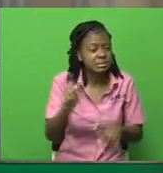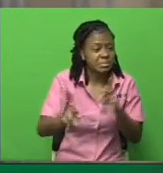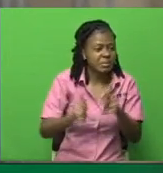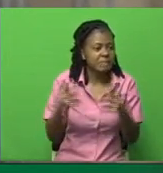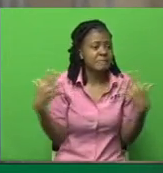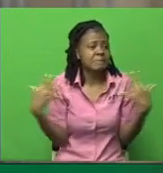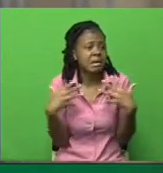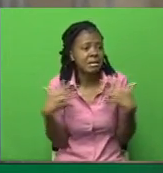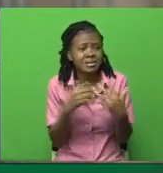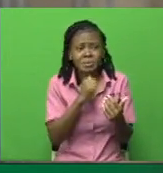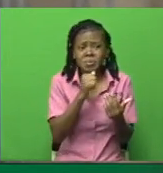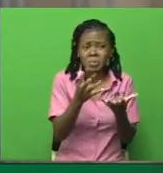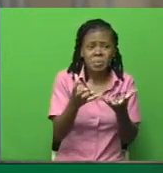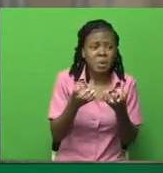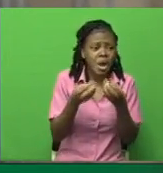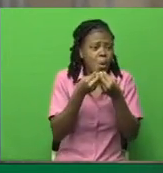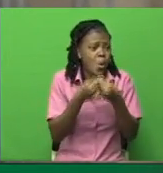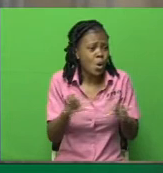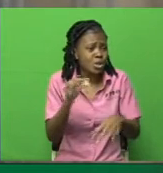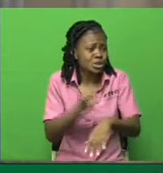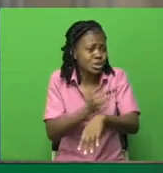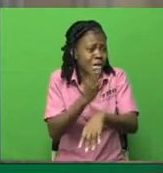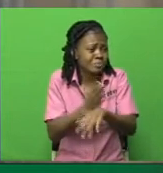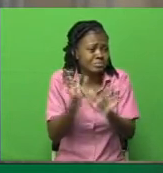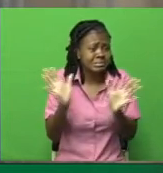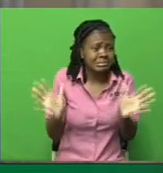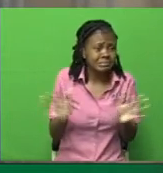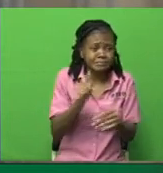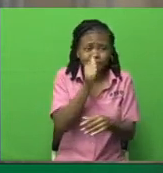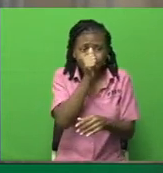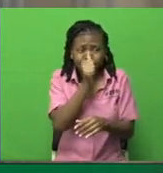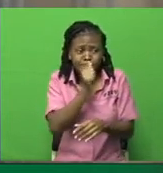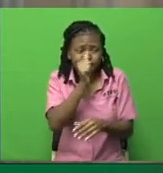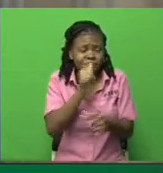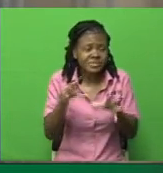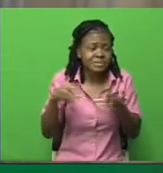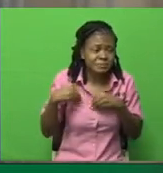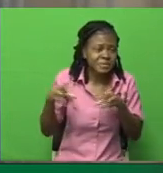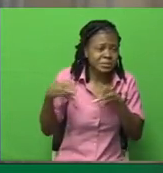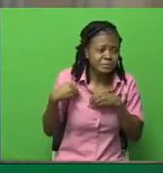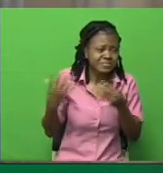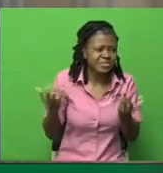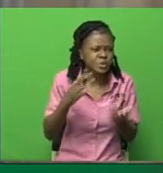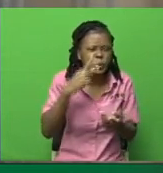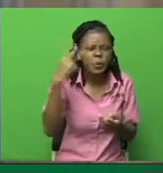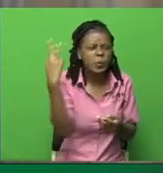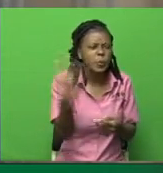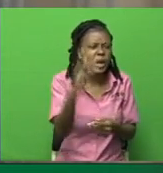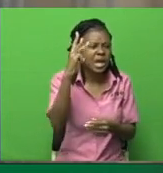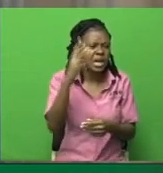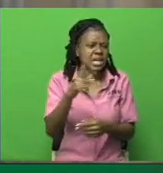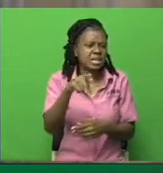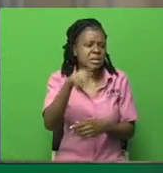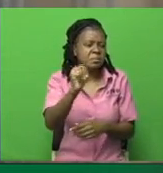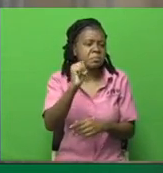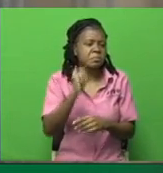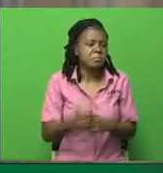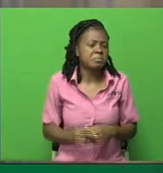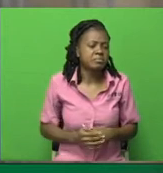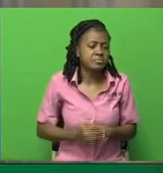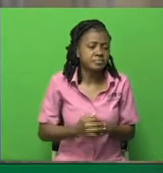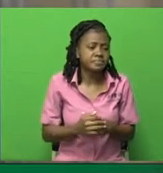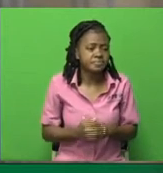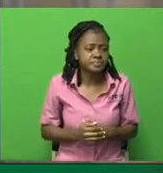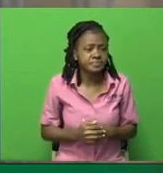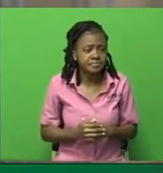of livelihoods to suppress criticism this is the most wicked out to perpetrate against the business community